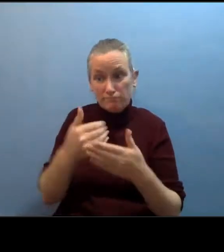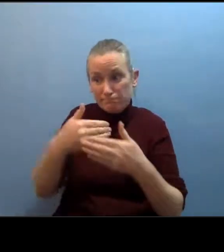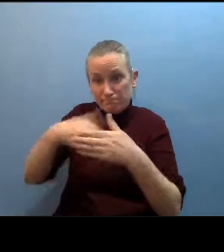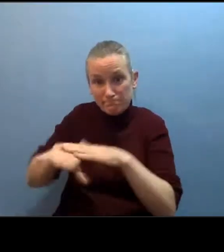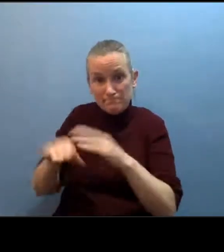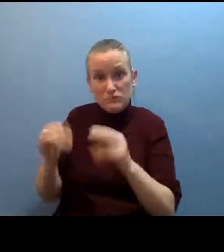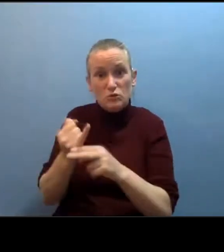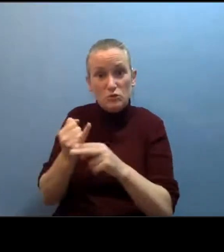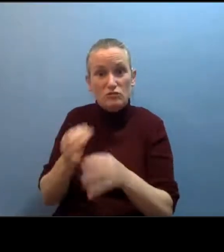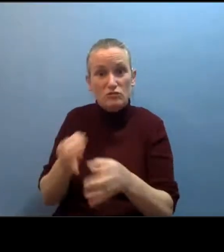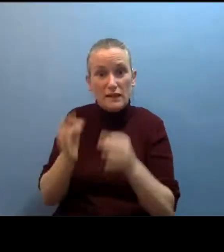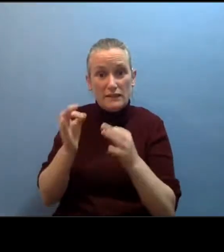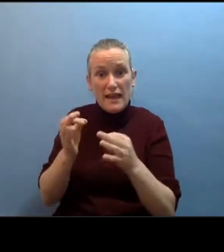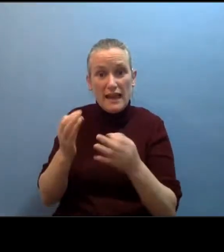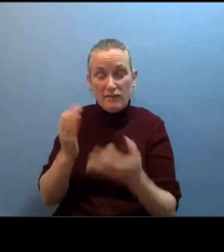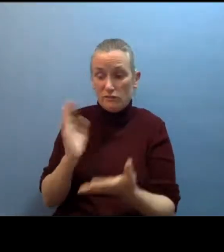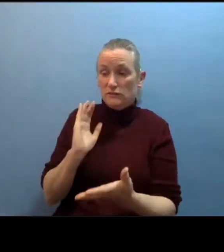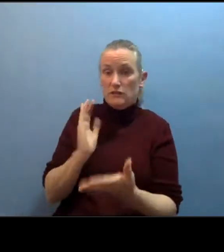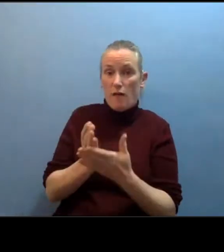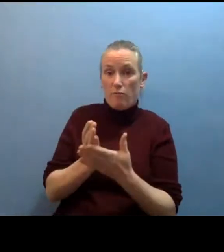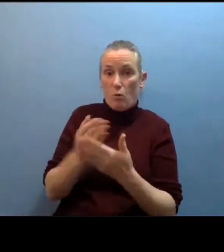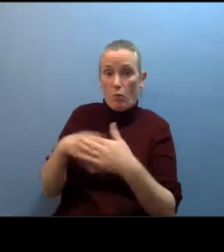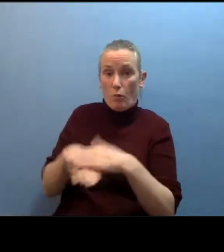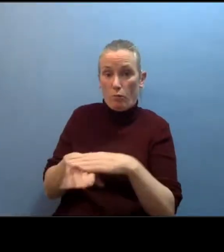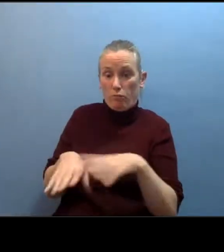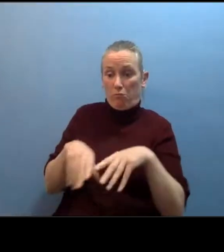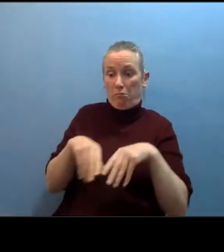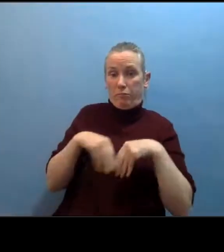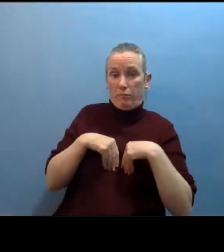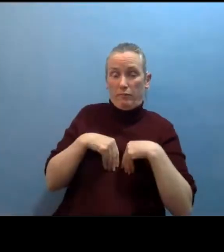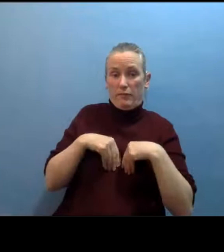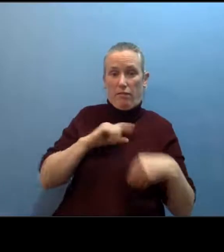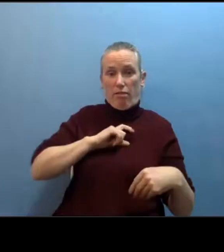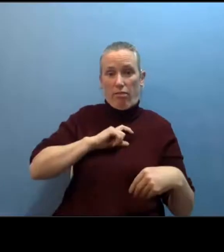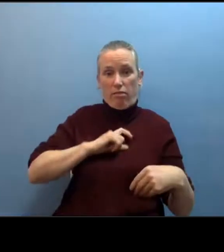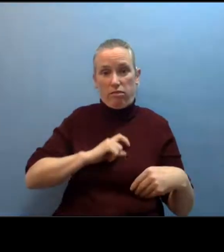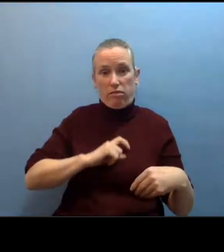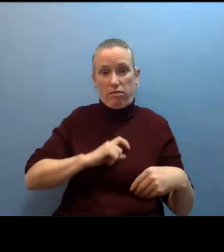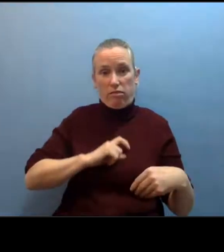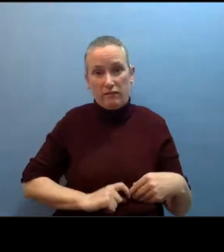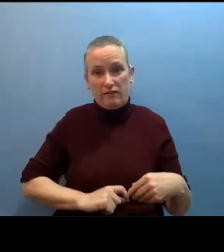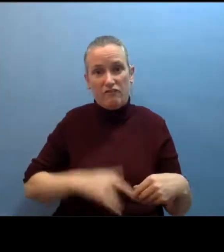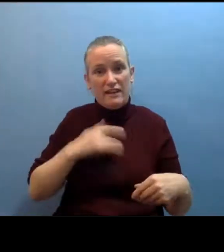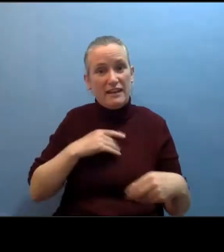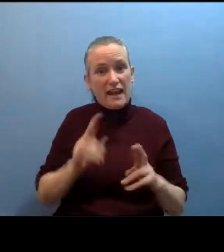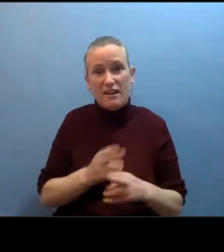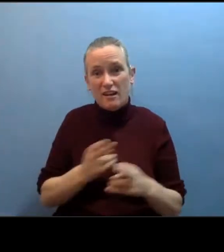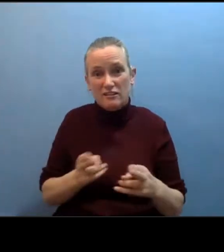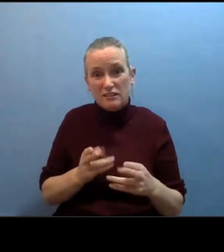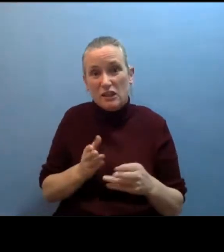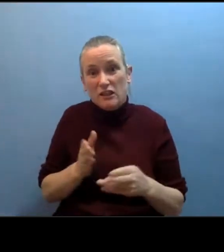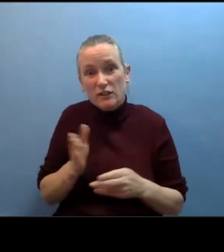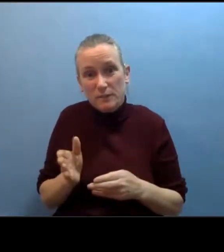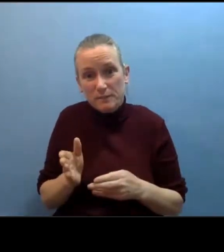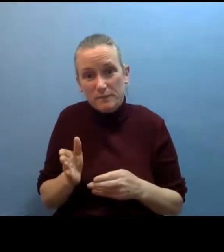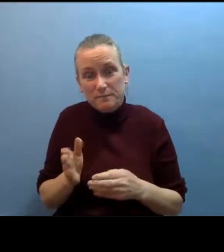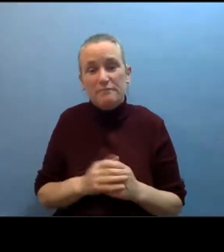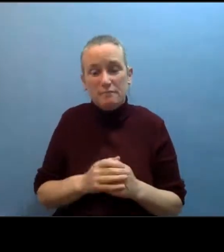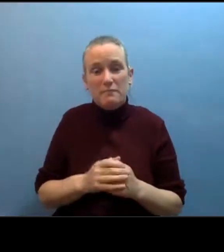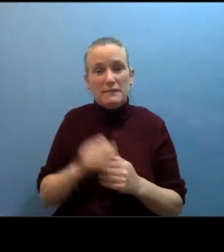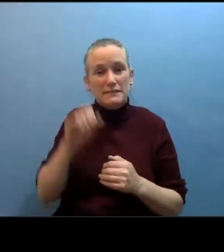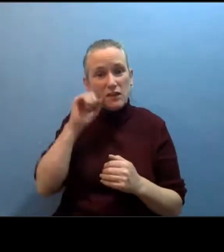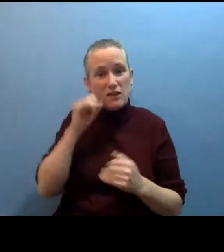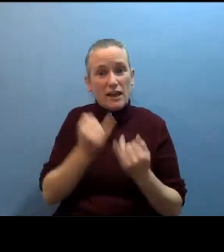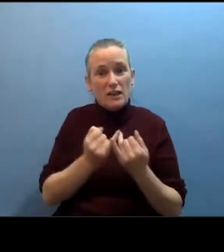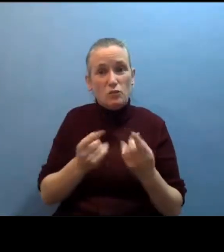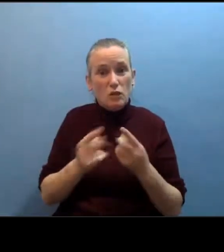stop going, often we can lose confidence and begin to believe that we can't actually do it. So it sounds like you're doing the right